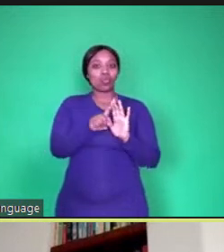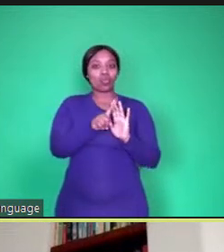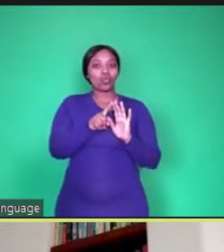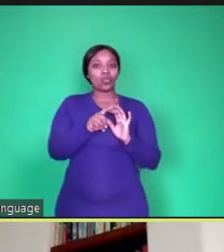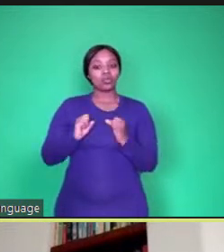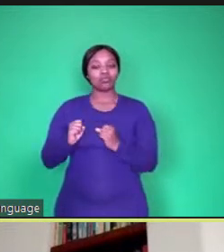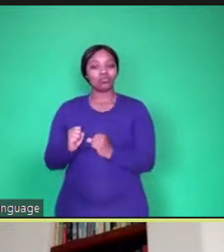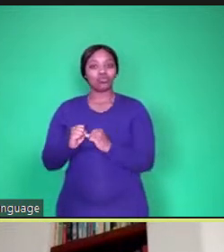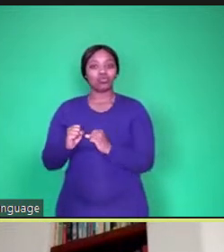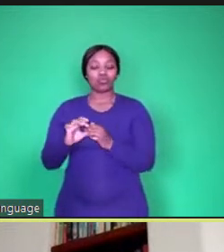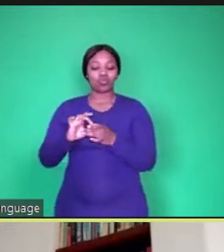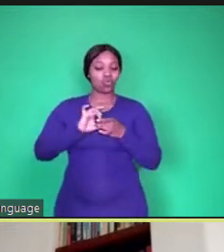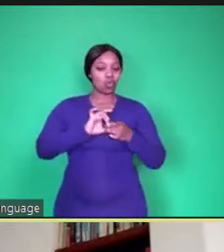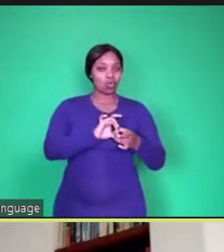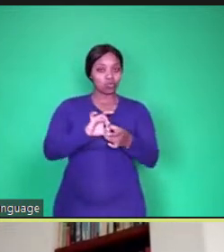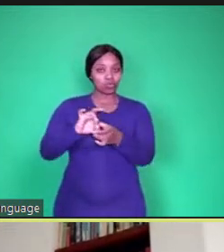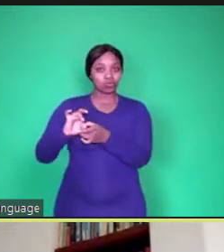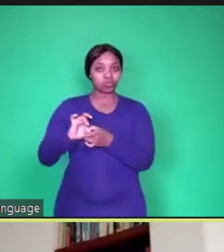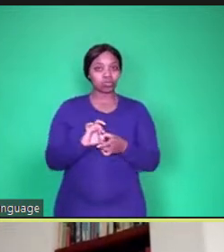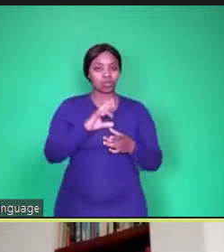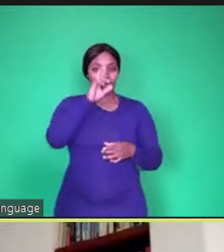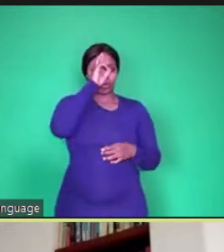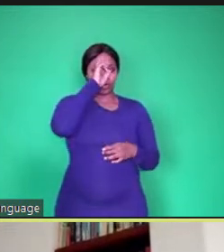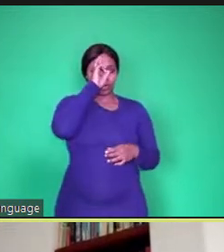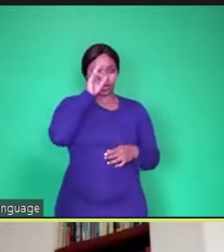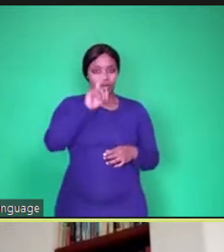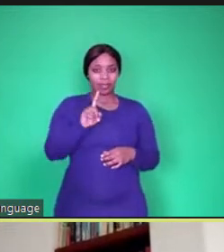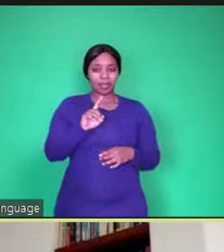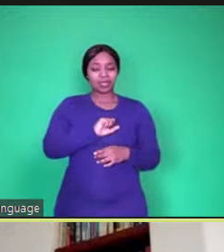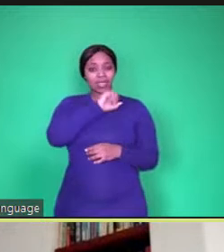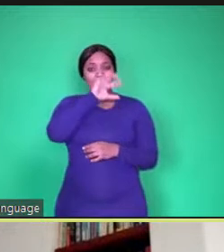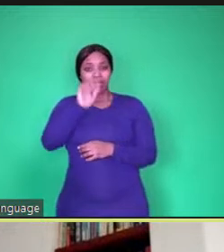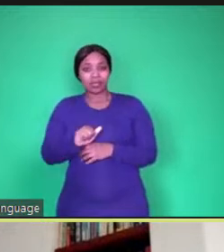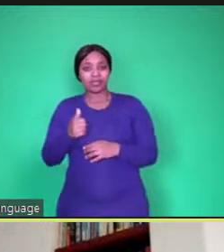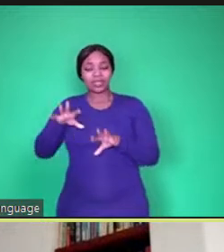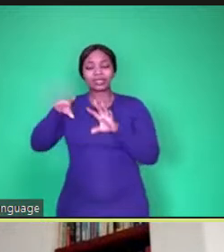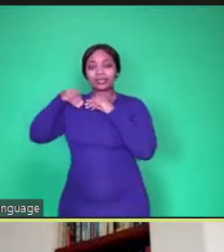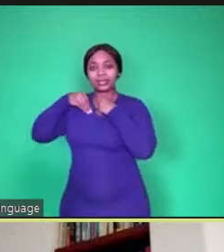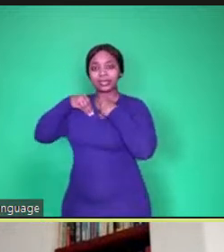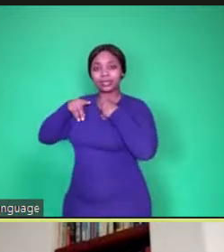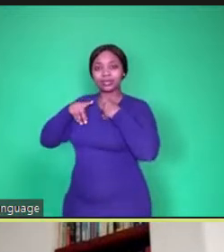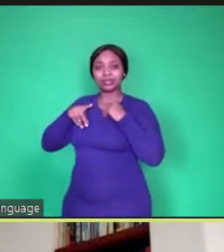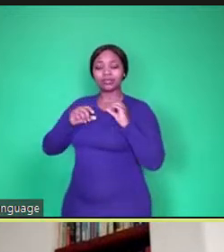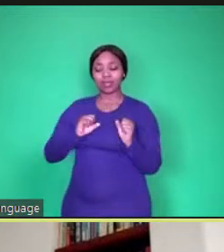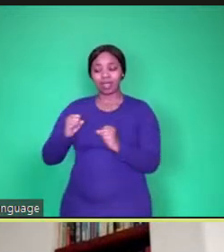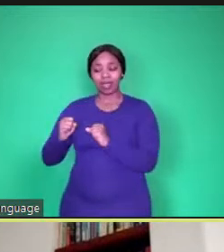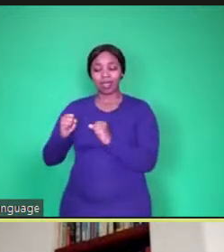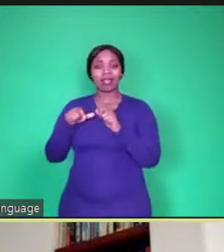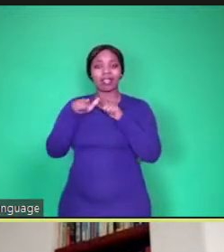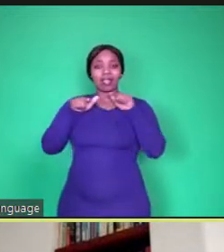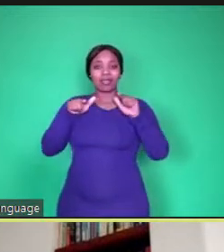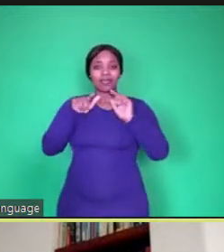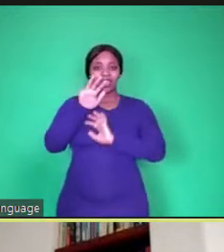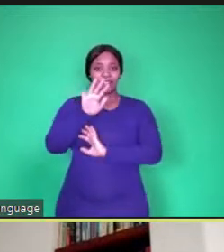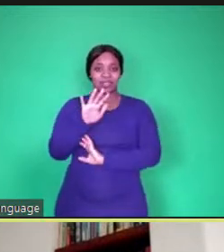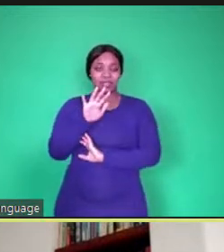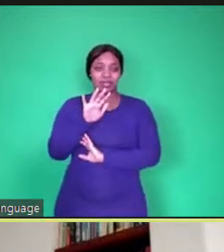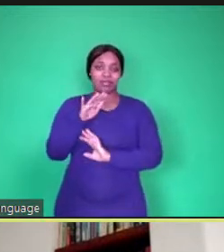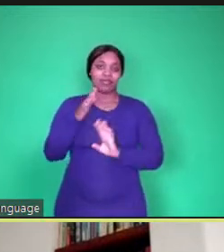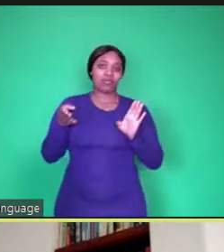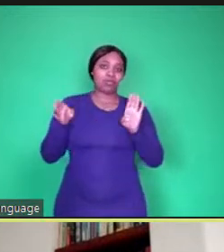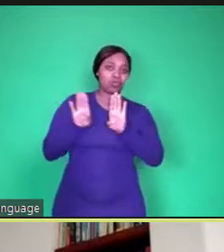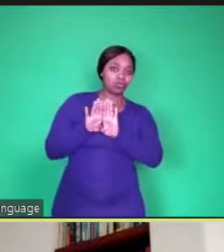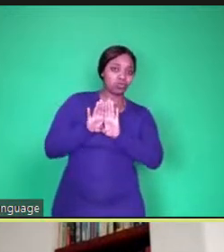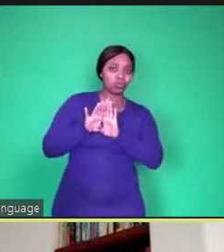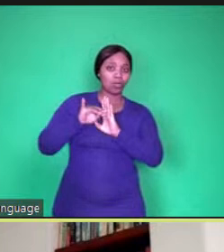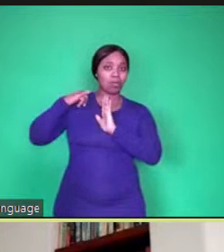South Africa adopted a hard lockdown, referred to as Alert Level 5, on the 27th of March last